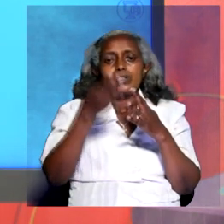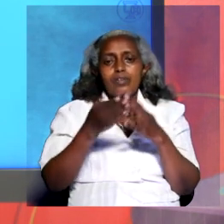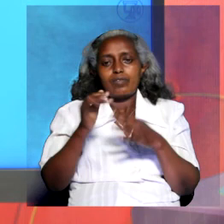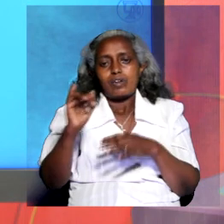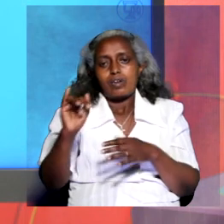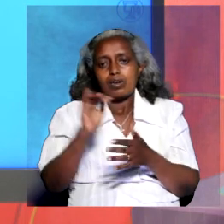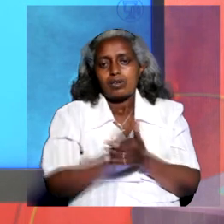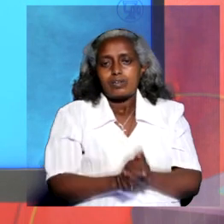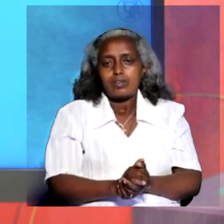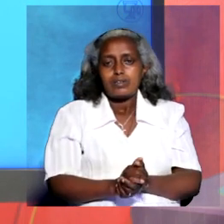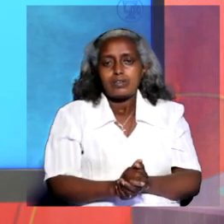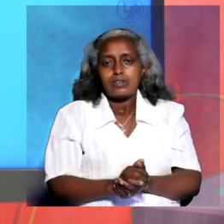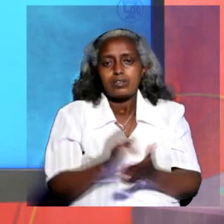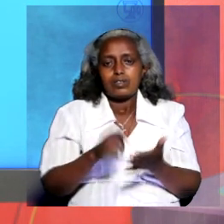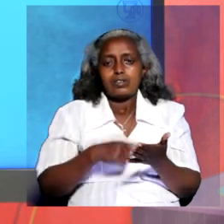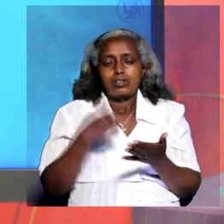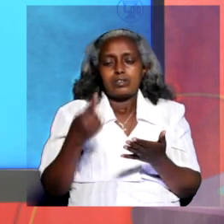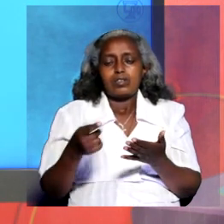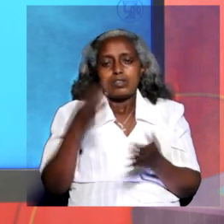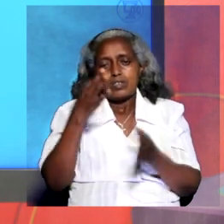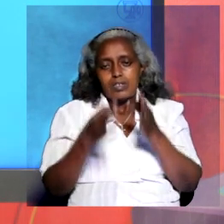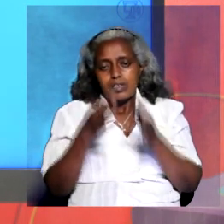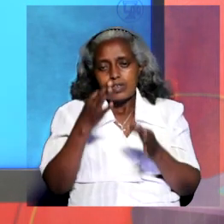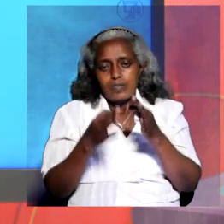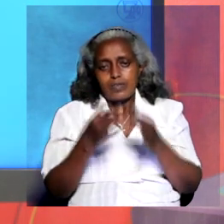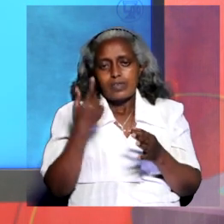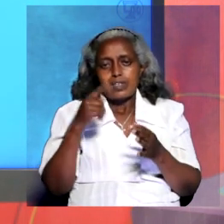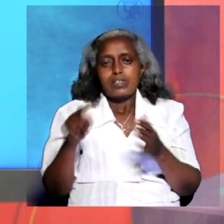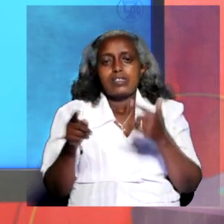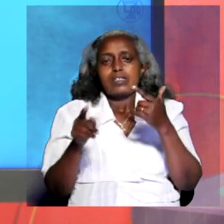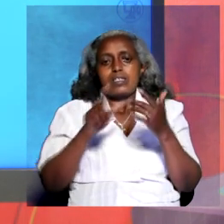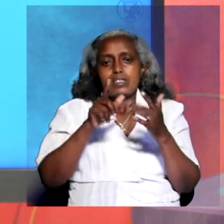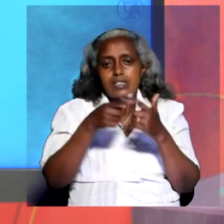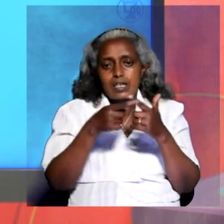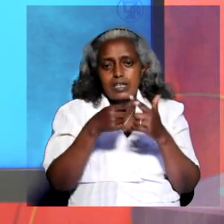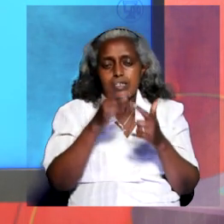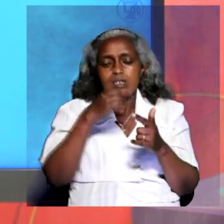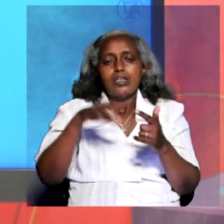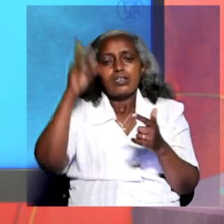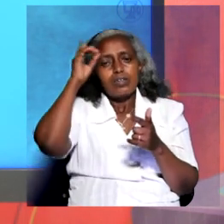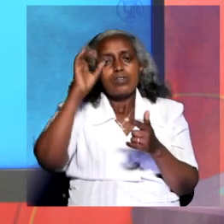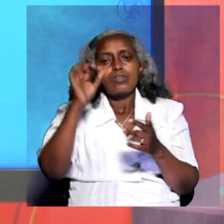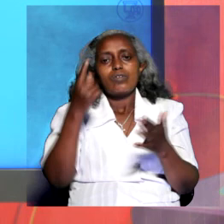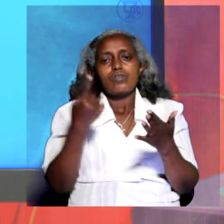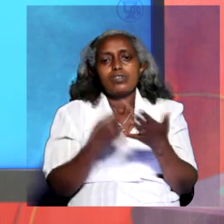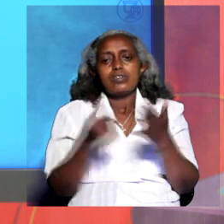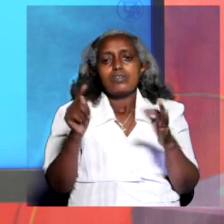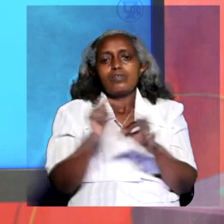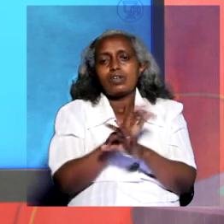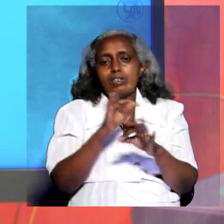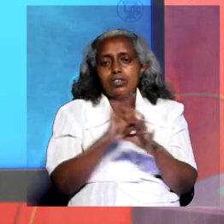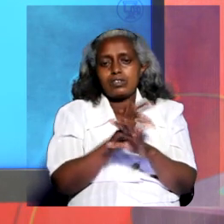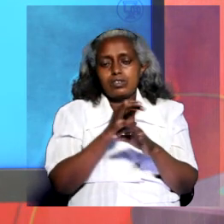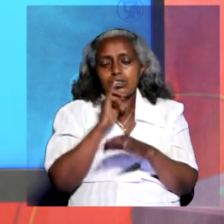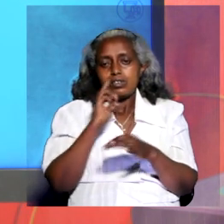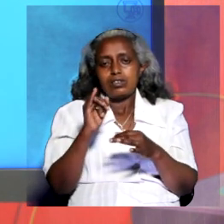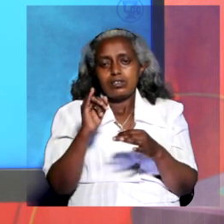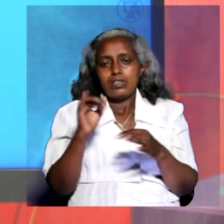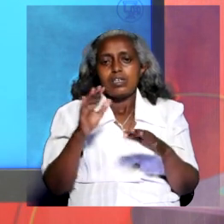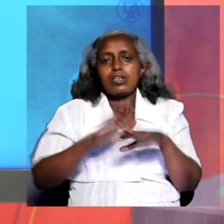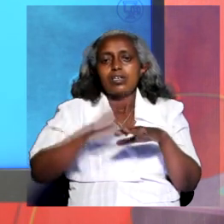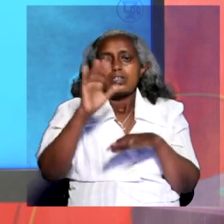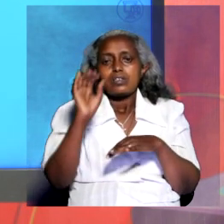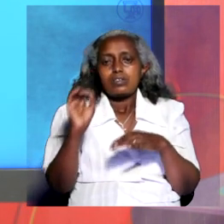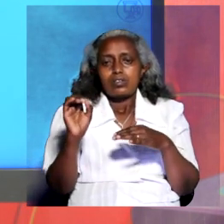I. Then, if the second derivative of the function is greater